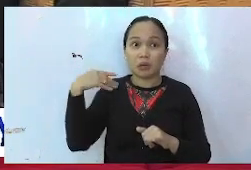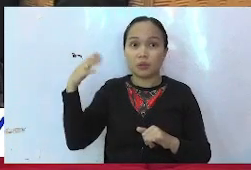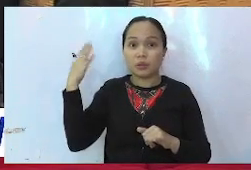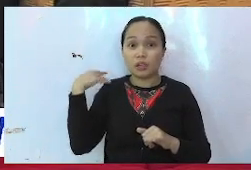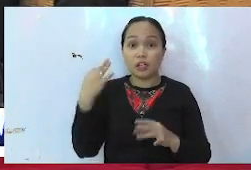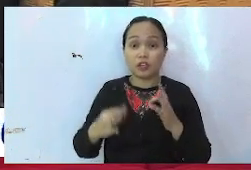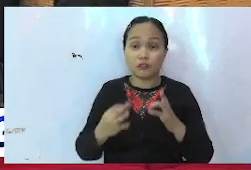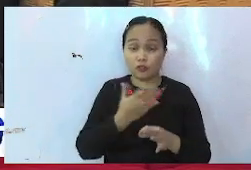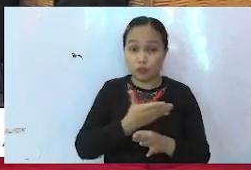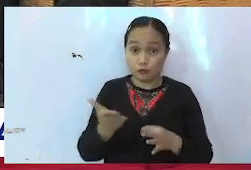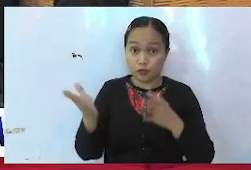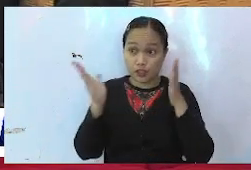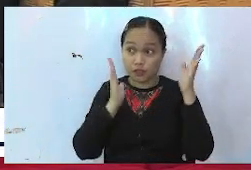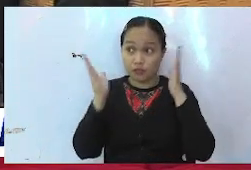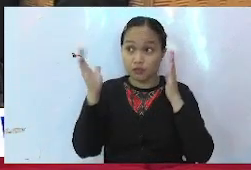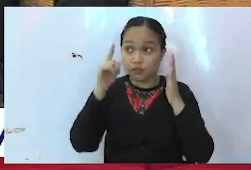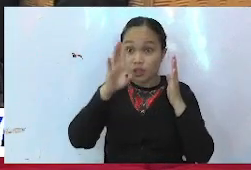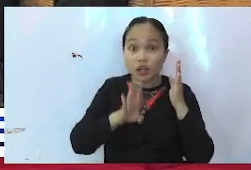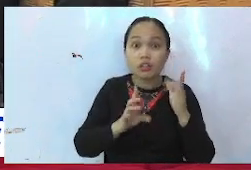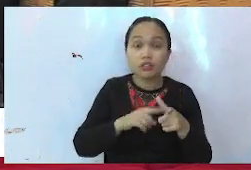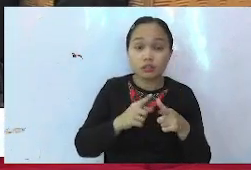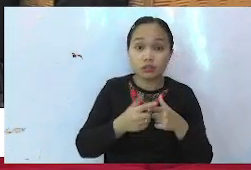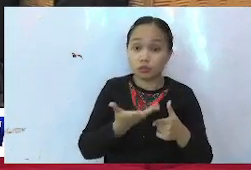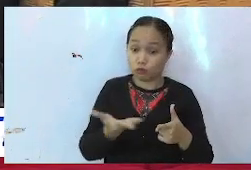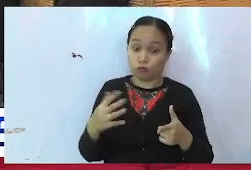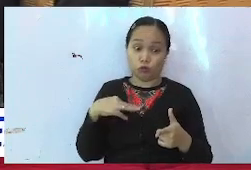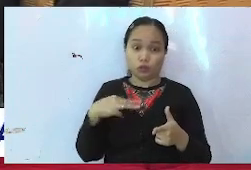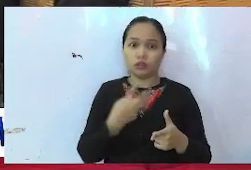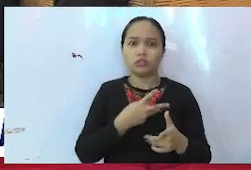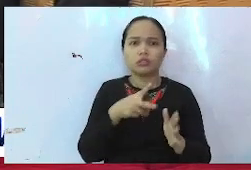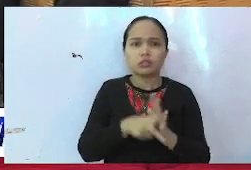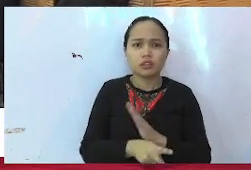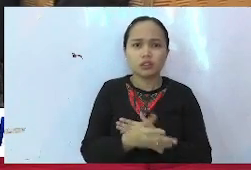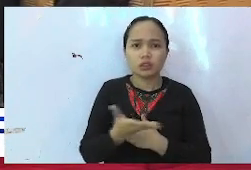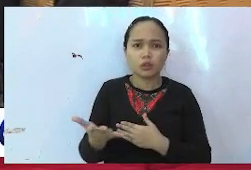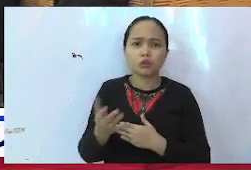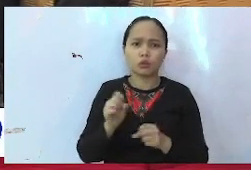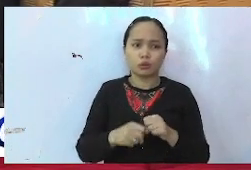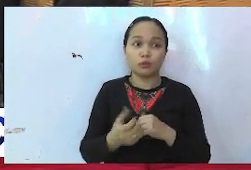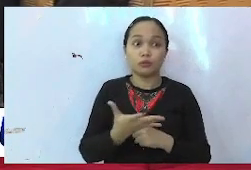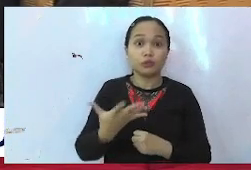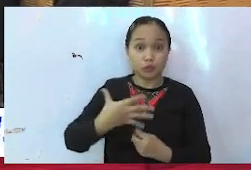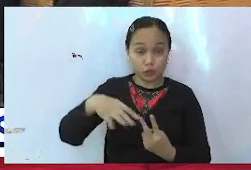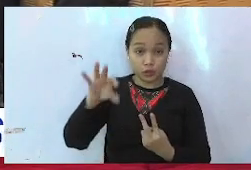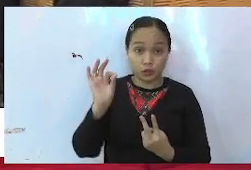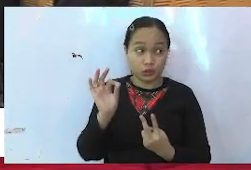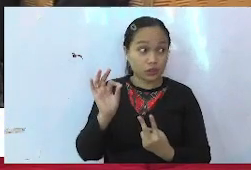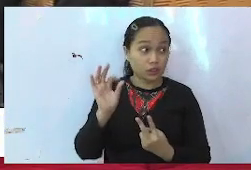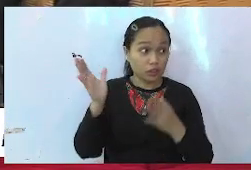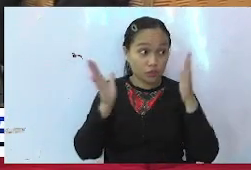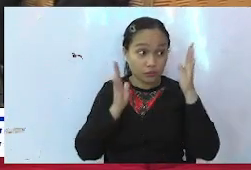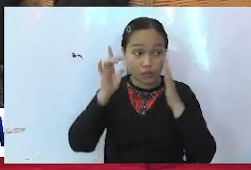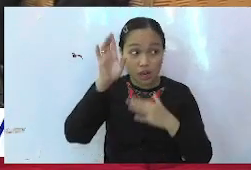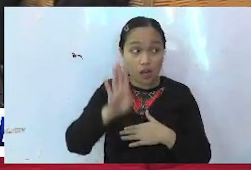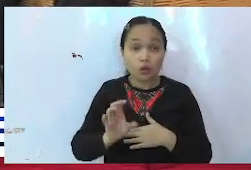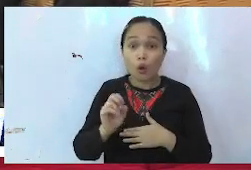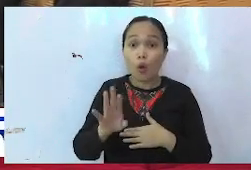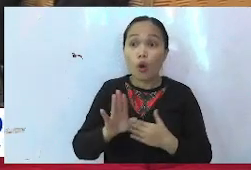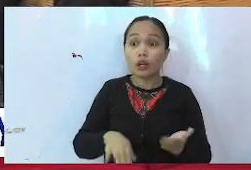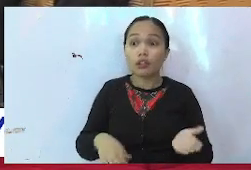you're going to serve your God, you'll die. Yeah, we'll kill you. Yeah. So you choose. You'll serve God, you'll die. Oh